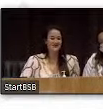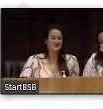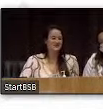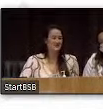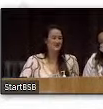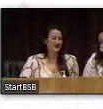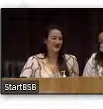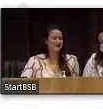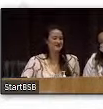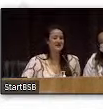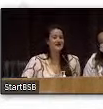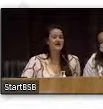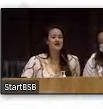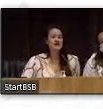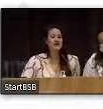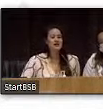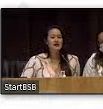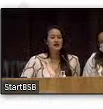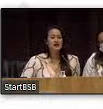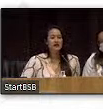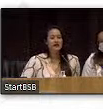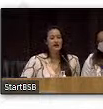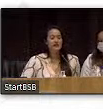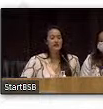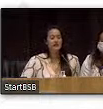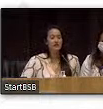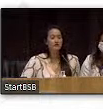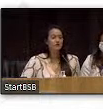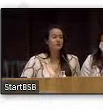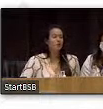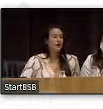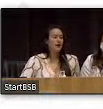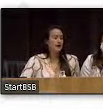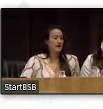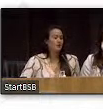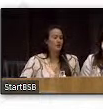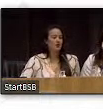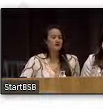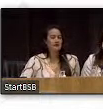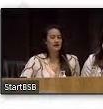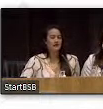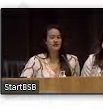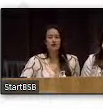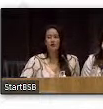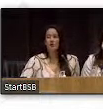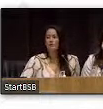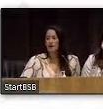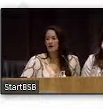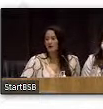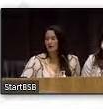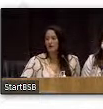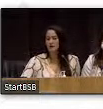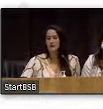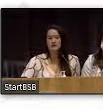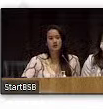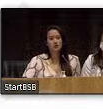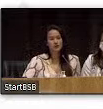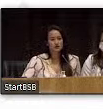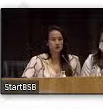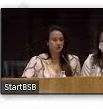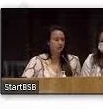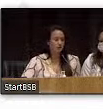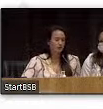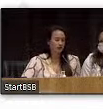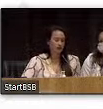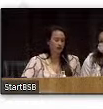low compared to other hospitals. And if we compare to our global